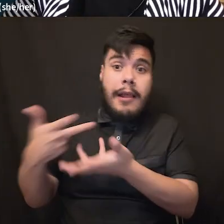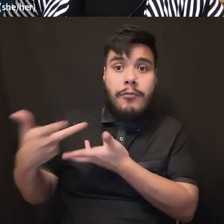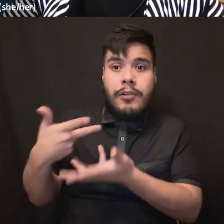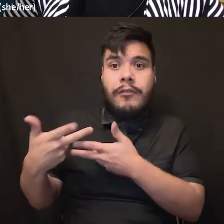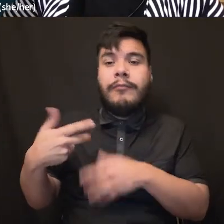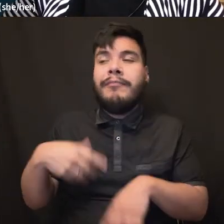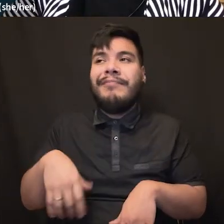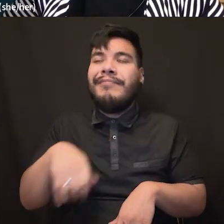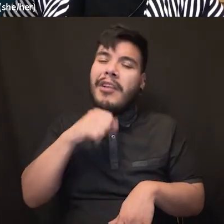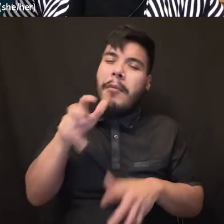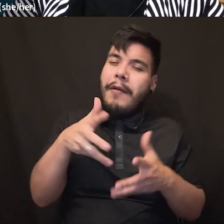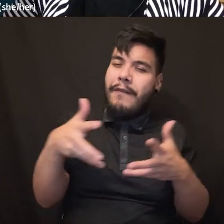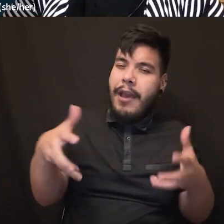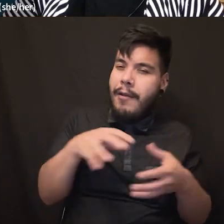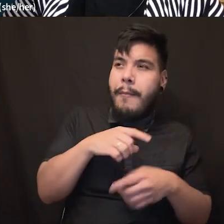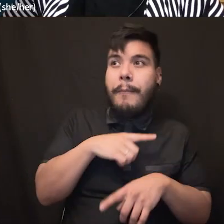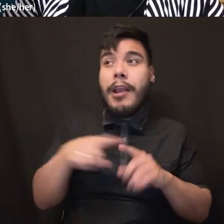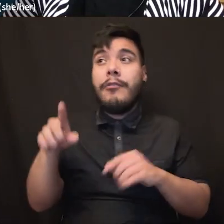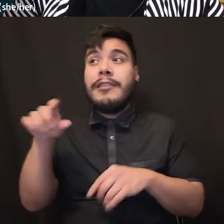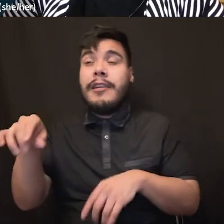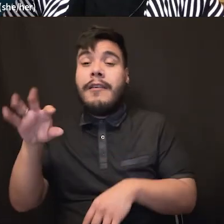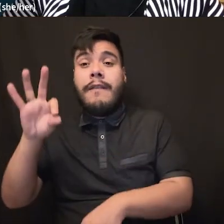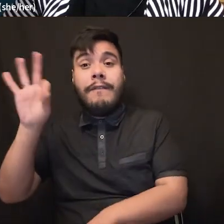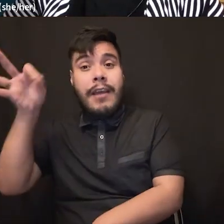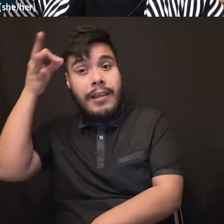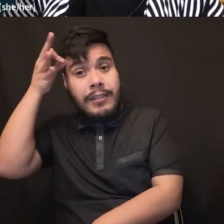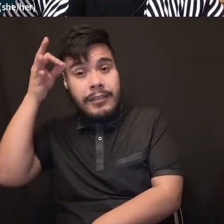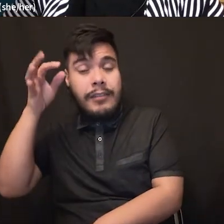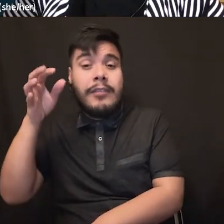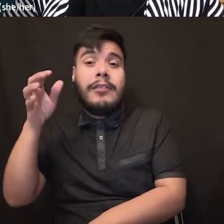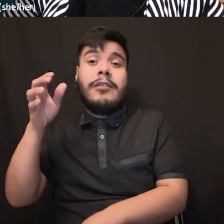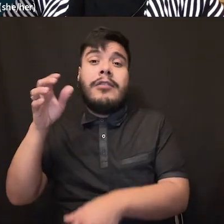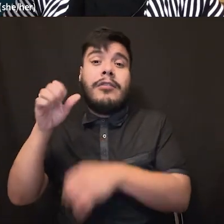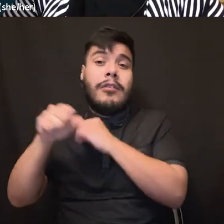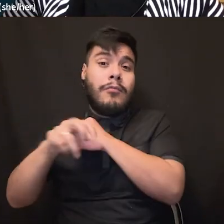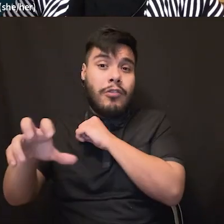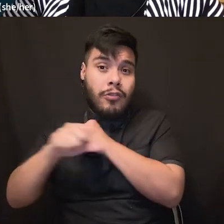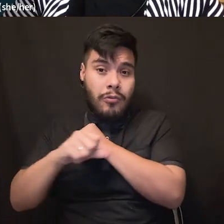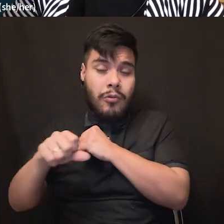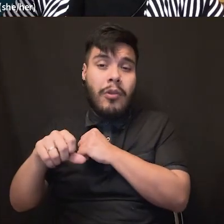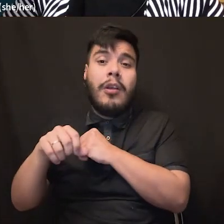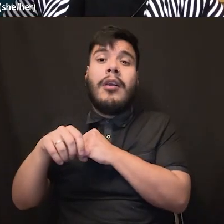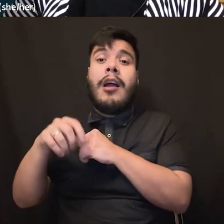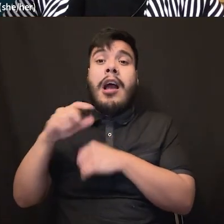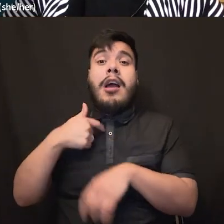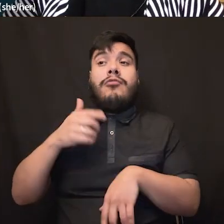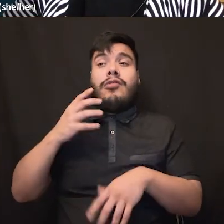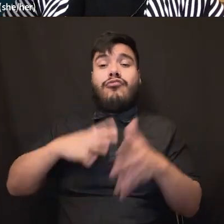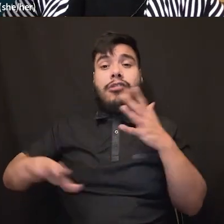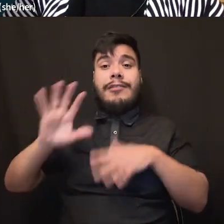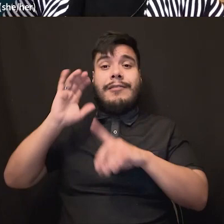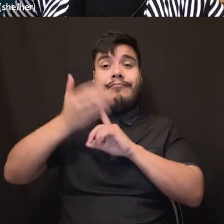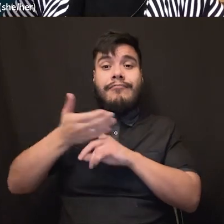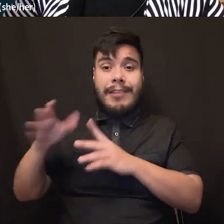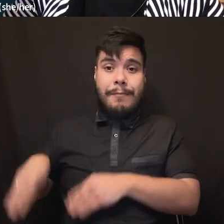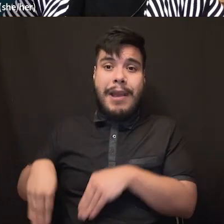was in a FedEx commercial where I played a matador. I was playing a character dressed up as a matador. And